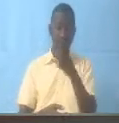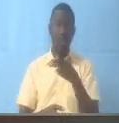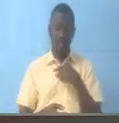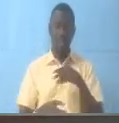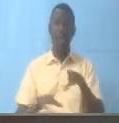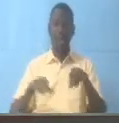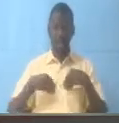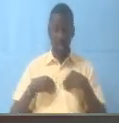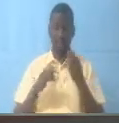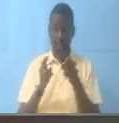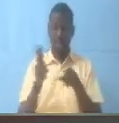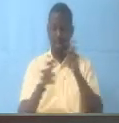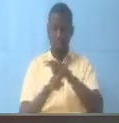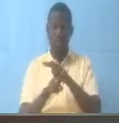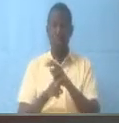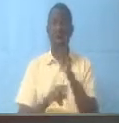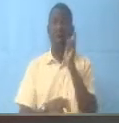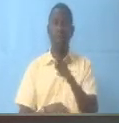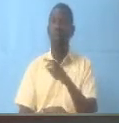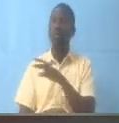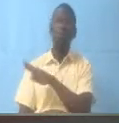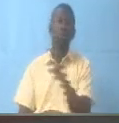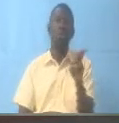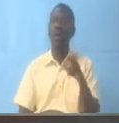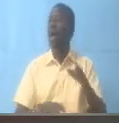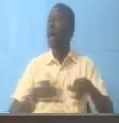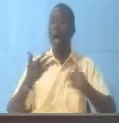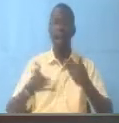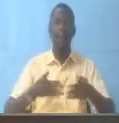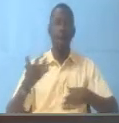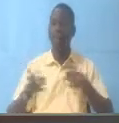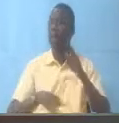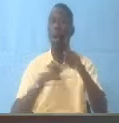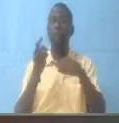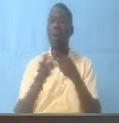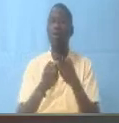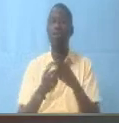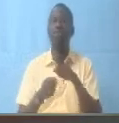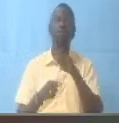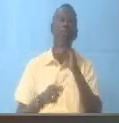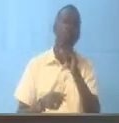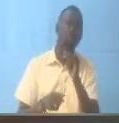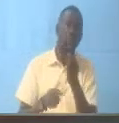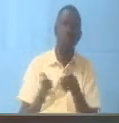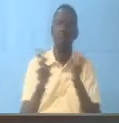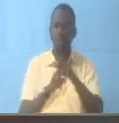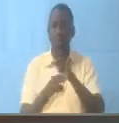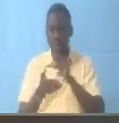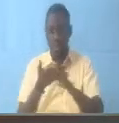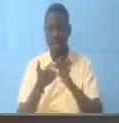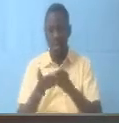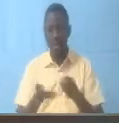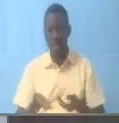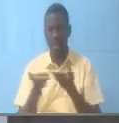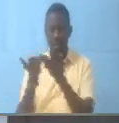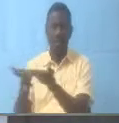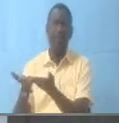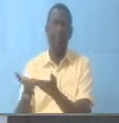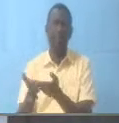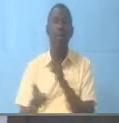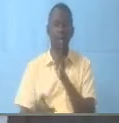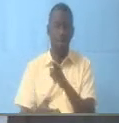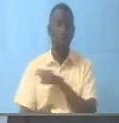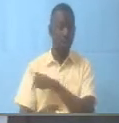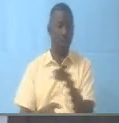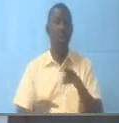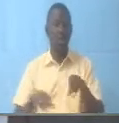recommendations, definitely. kontaanu ñoon de ci yenn li nga xam ne nii moo nekk li ñu ràññee ci report boobu waaye nag nangu woon